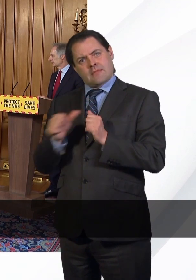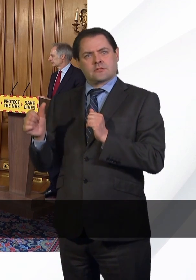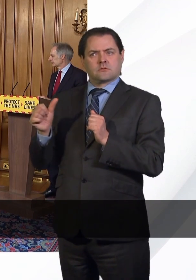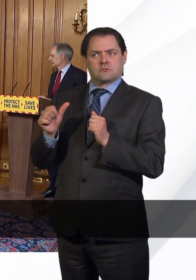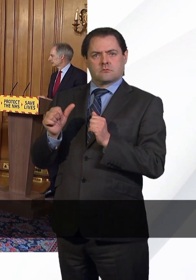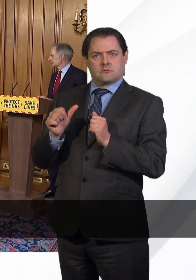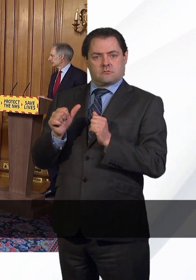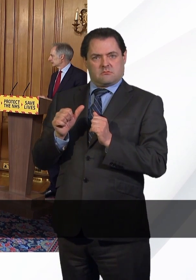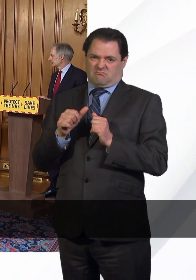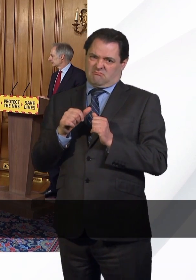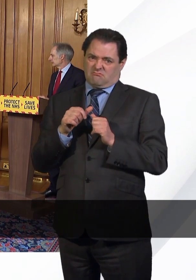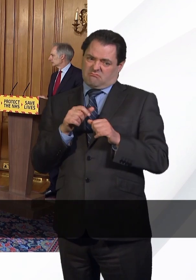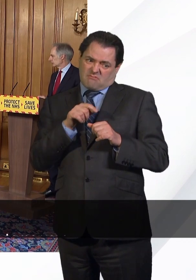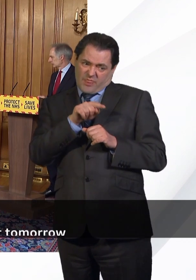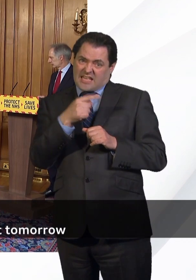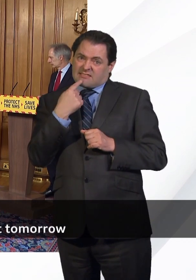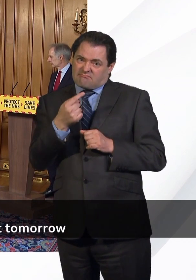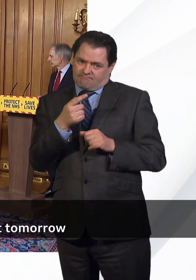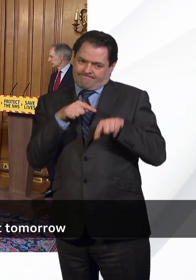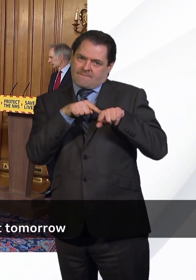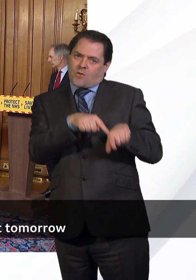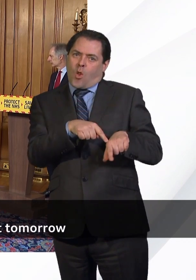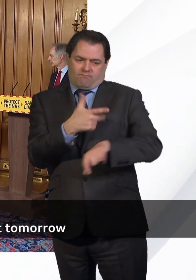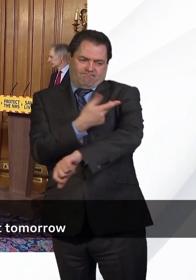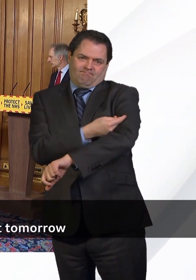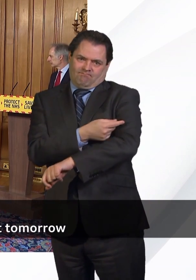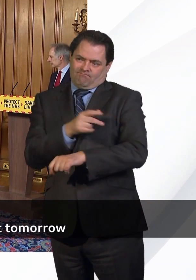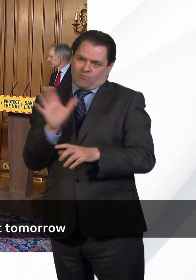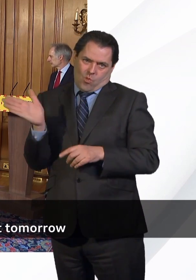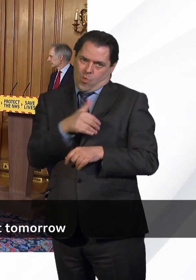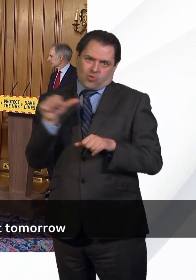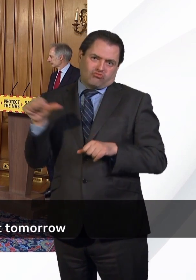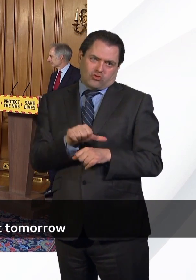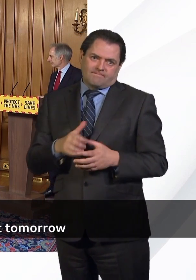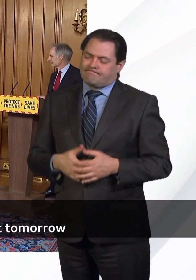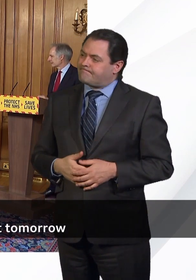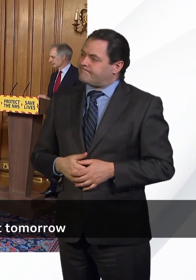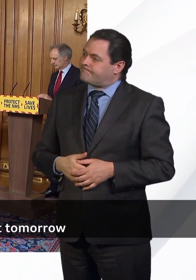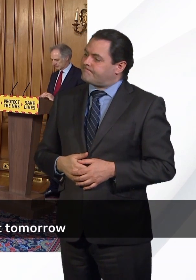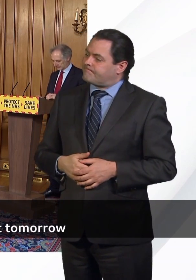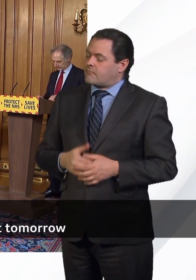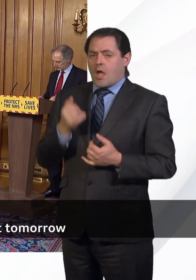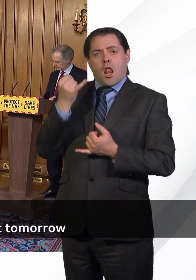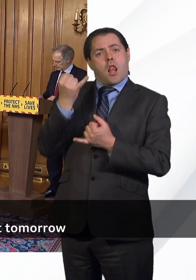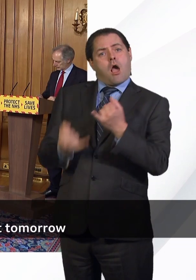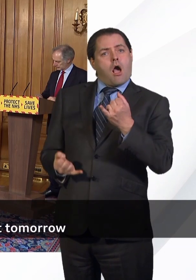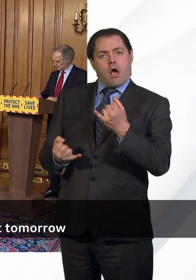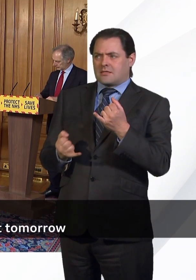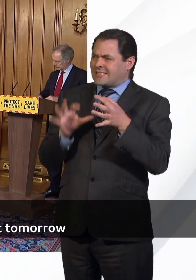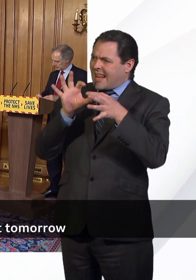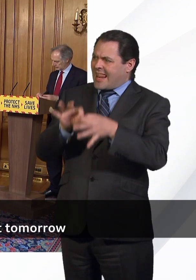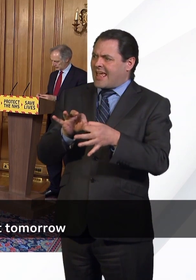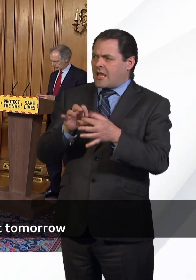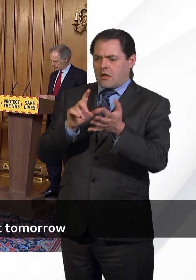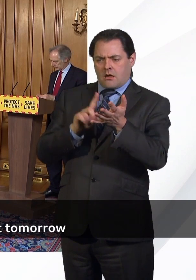should follow that. Everybody should follow that advice. Thanks very much. Finally, we're going to go to